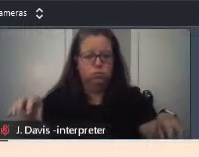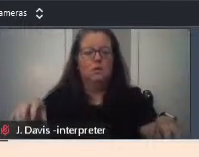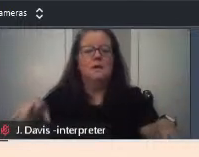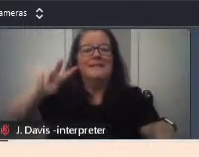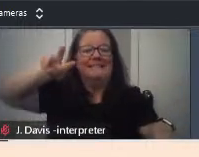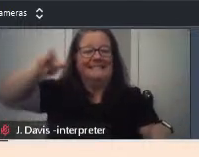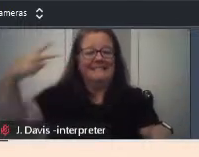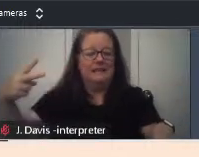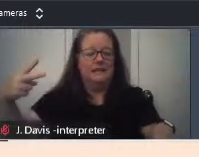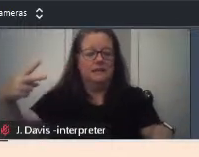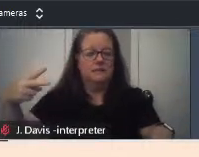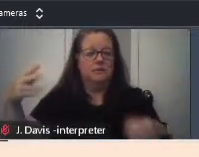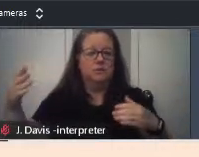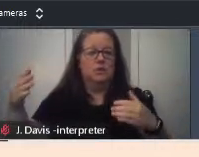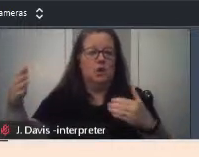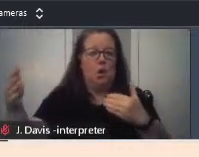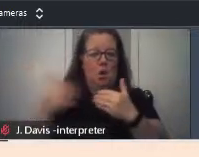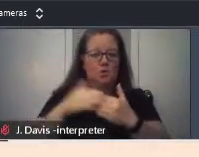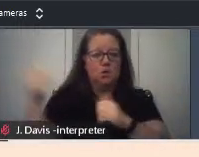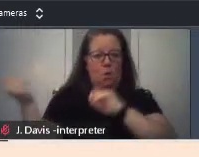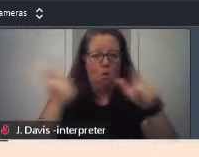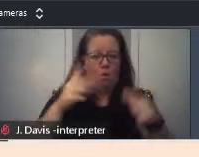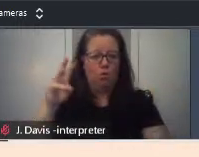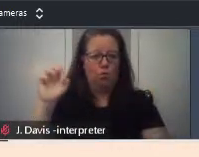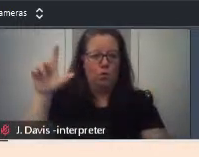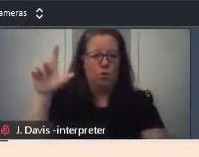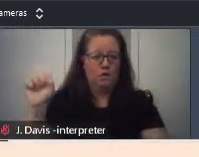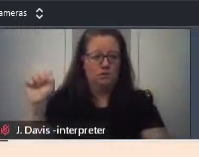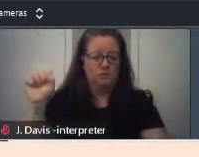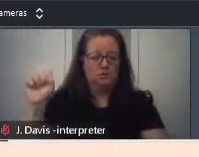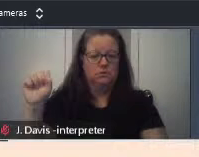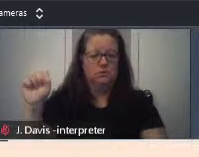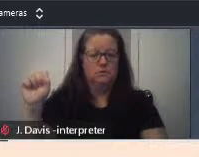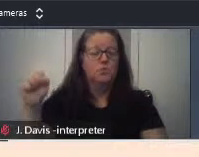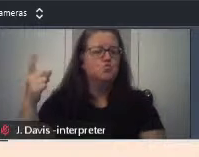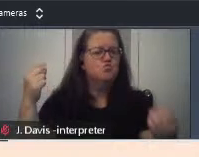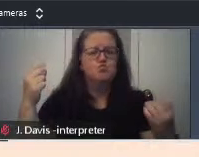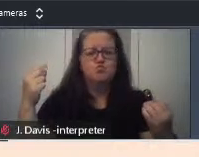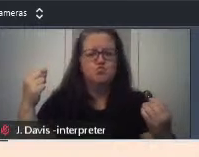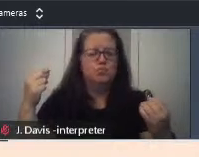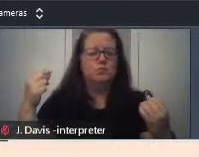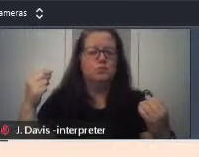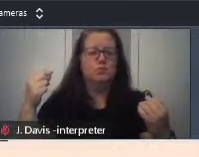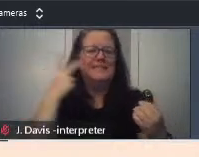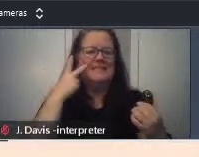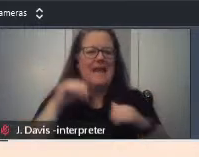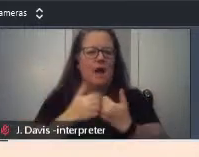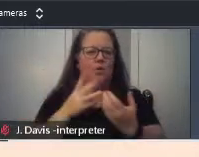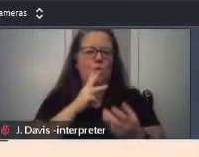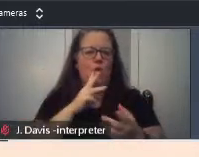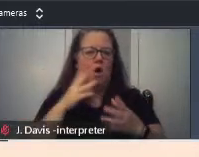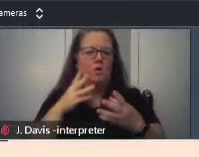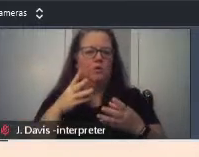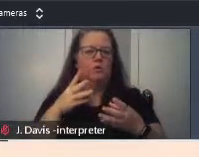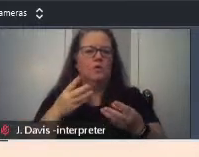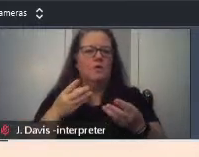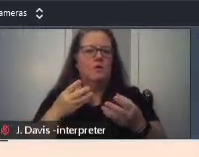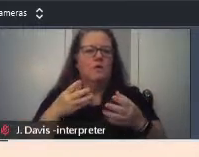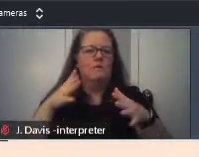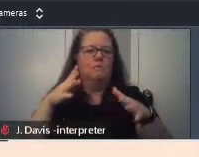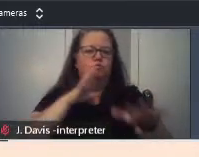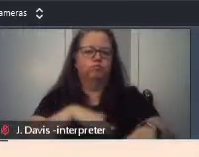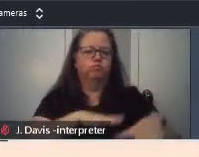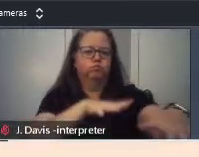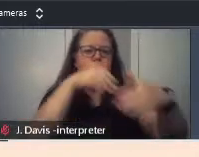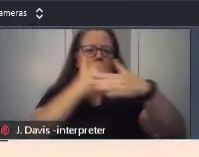all of the wellheads, all of the wells. So what it does is we look at the groundwater flow in the aquifer to